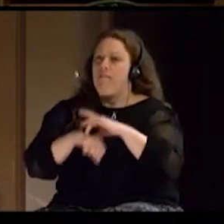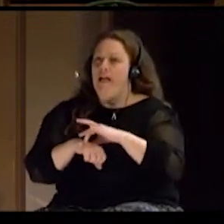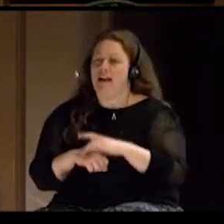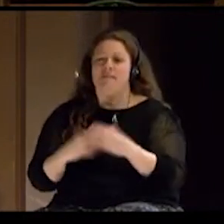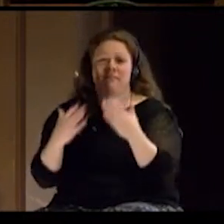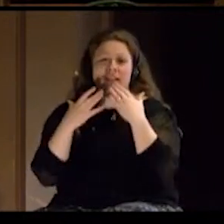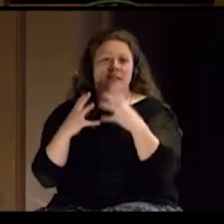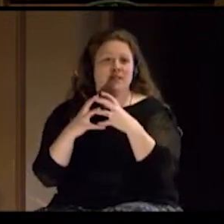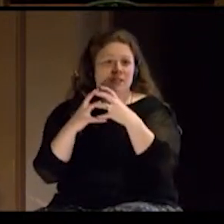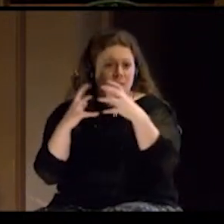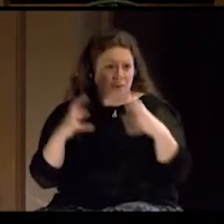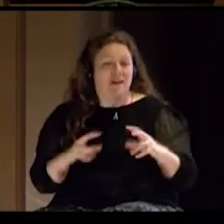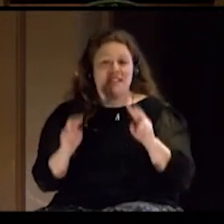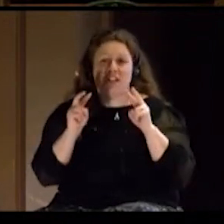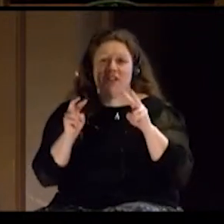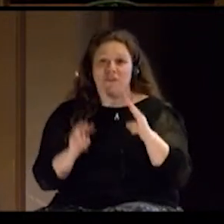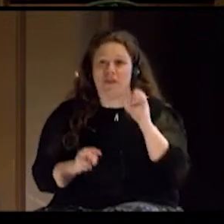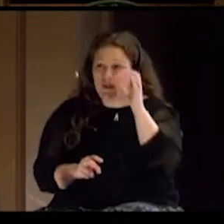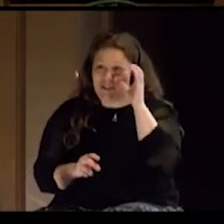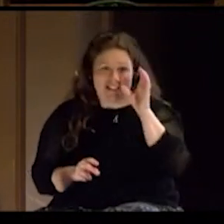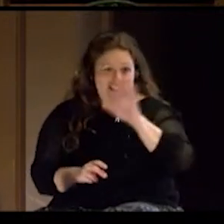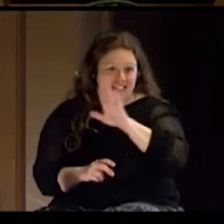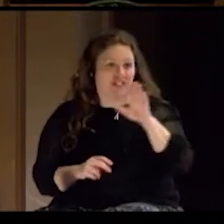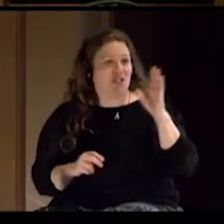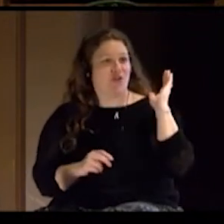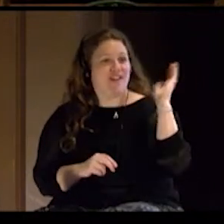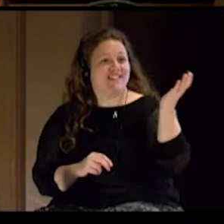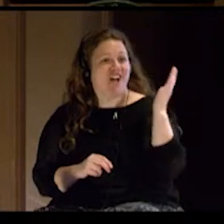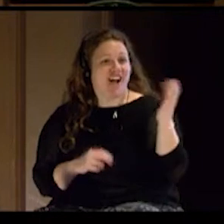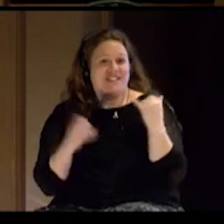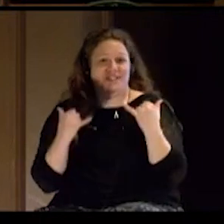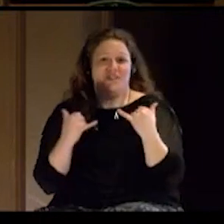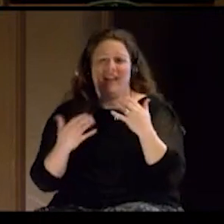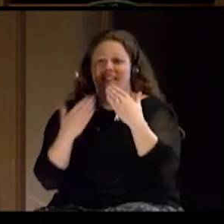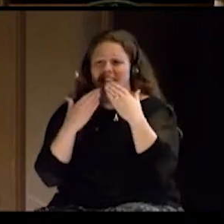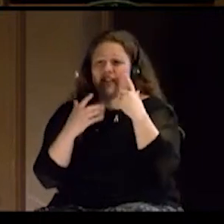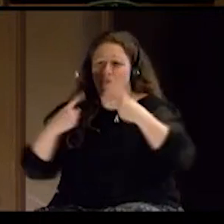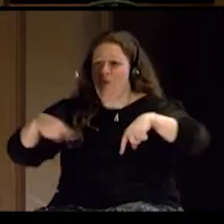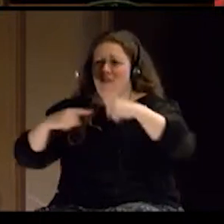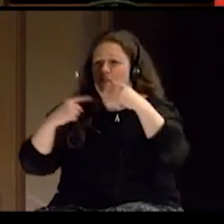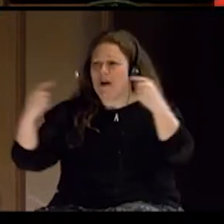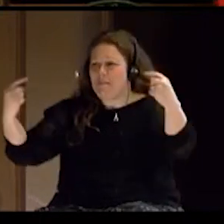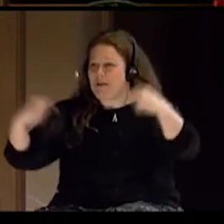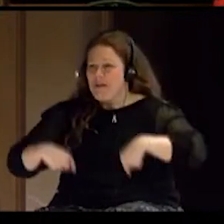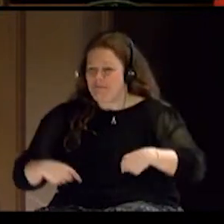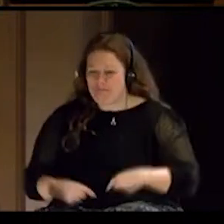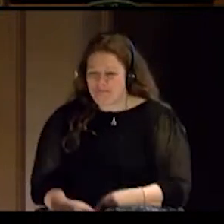to listening to the talks today. Thank you all very much for being here.